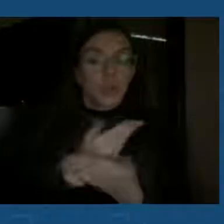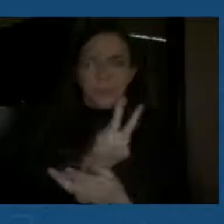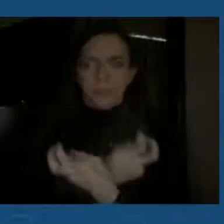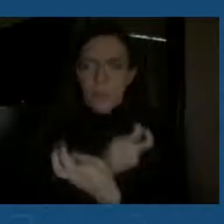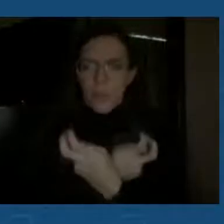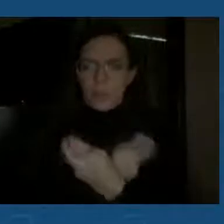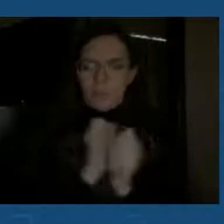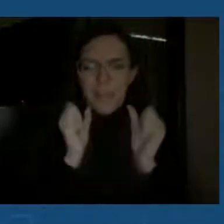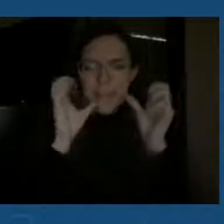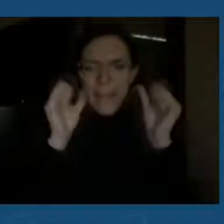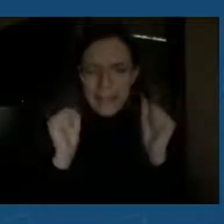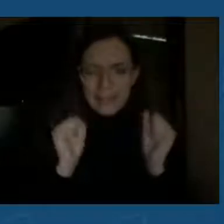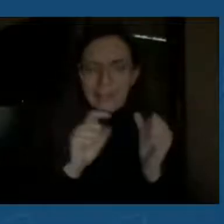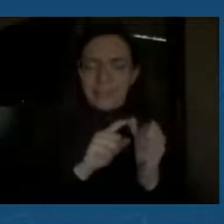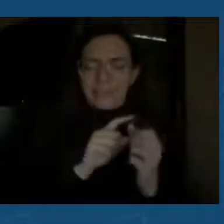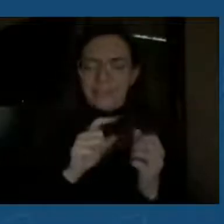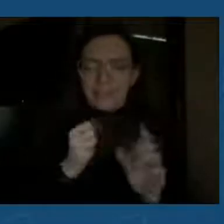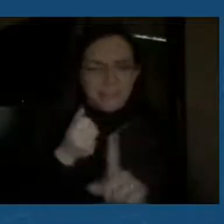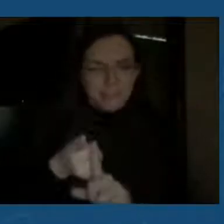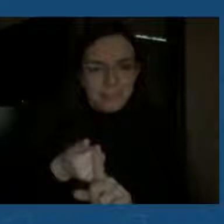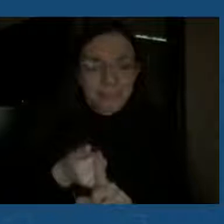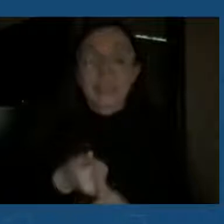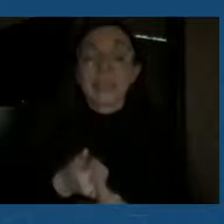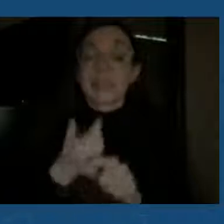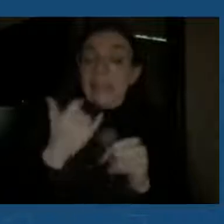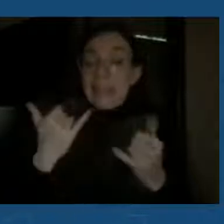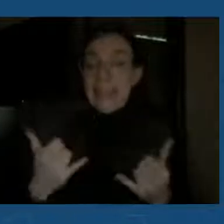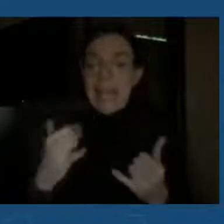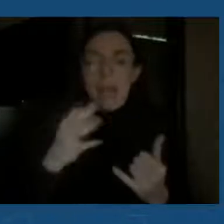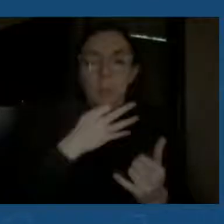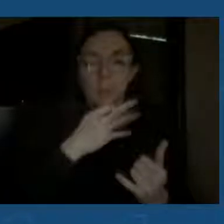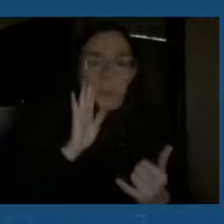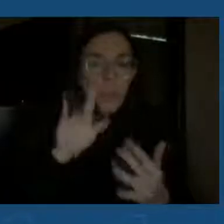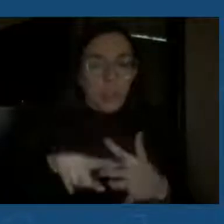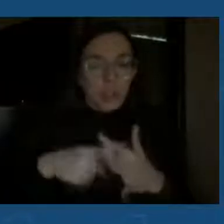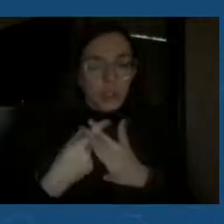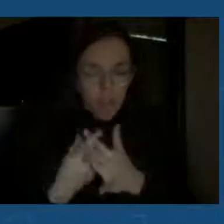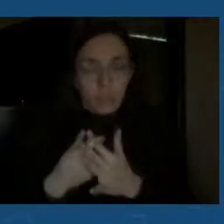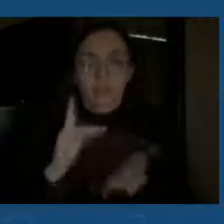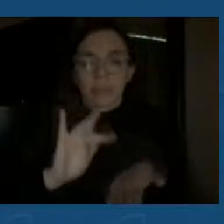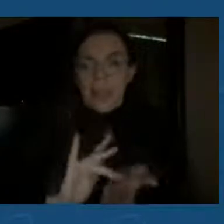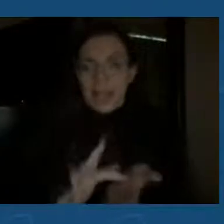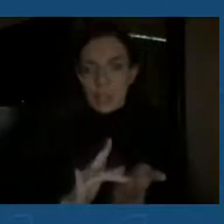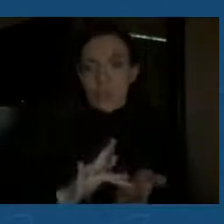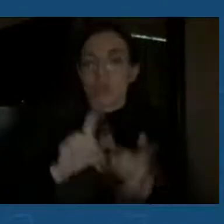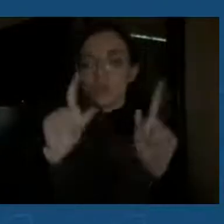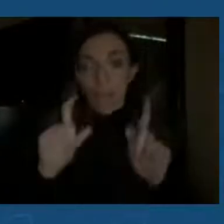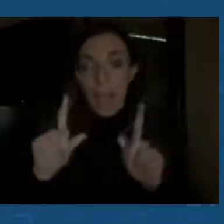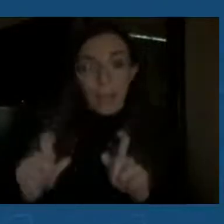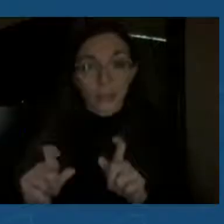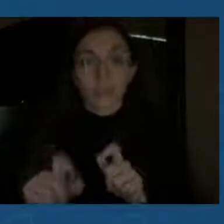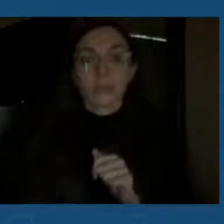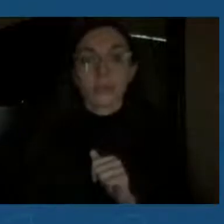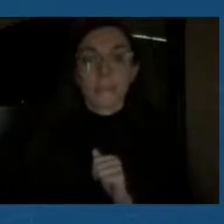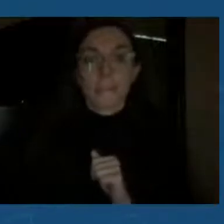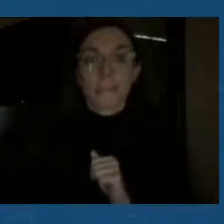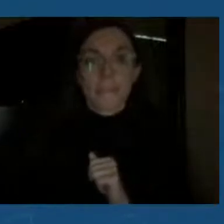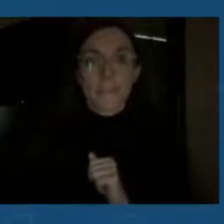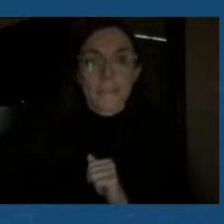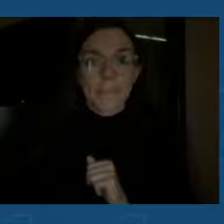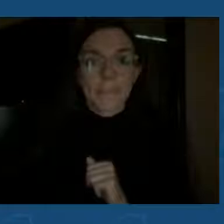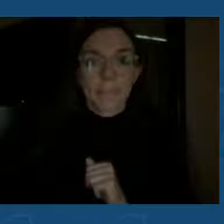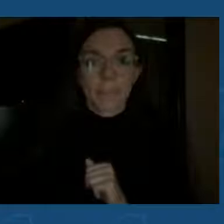sequence. They're about to begin clinical trials, including one right here at Upstate, and has also received